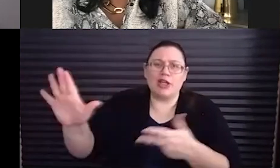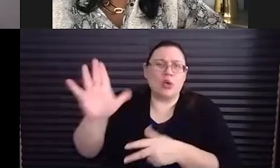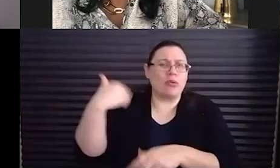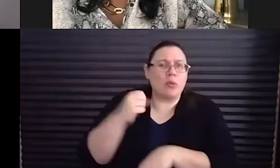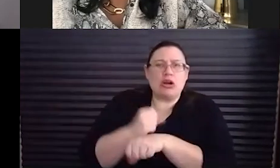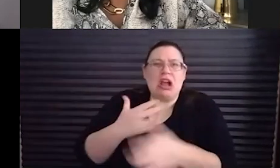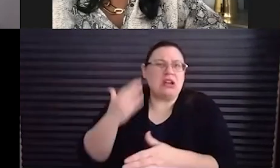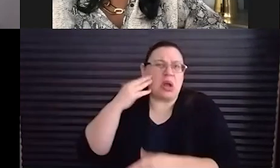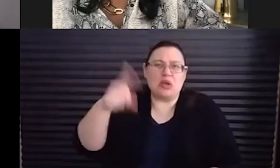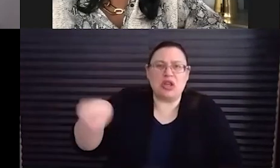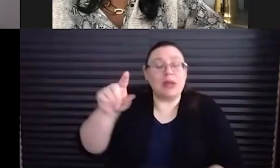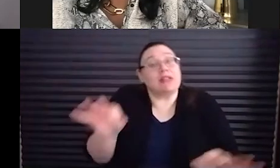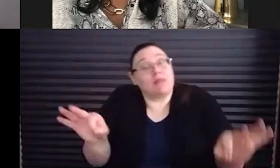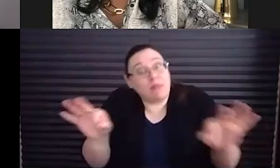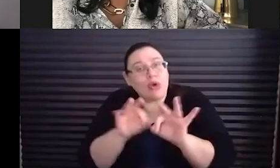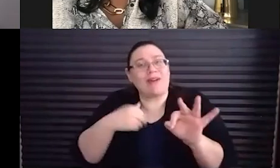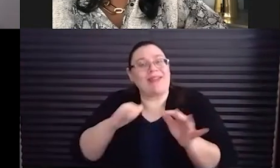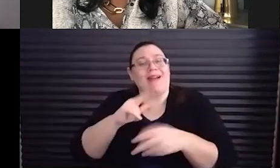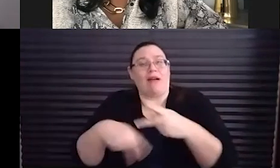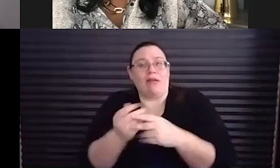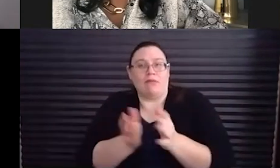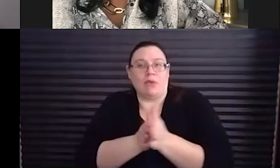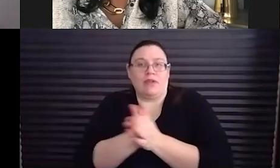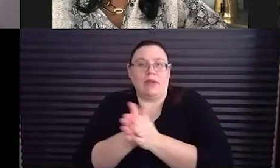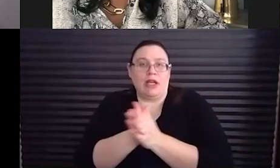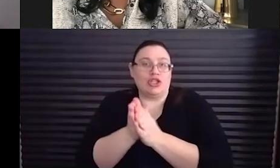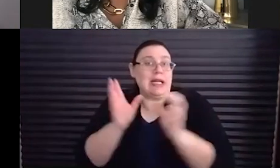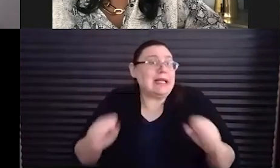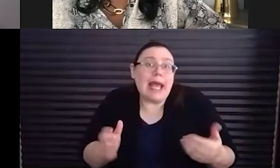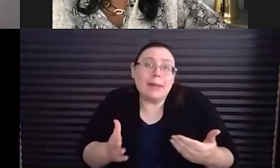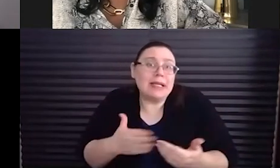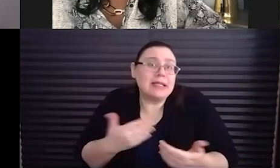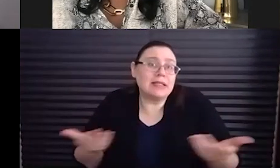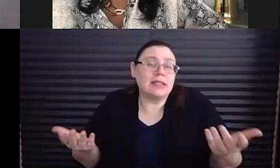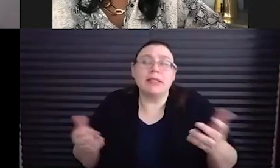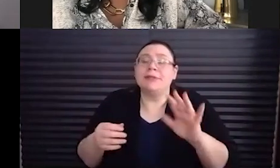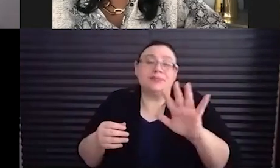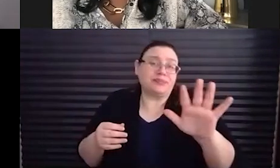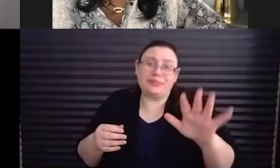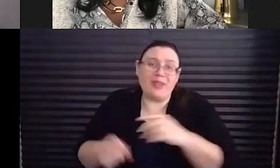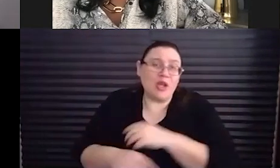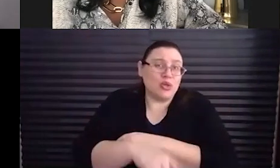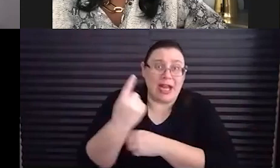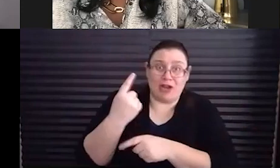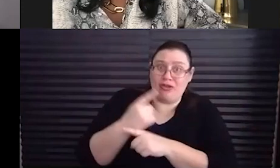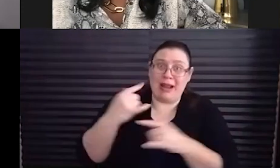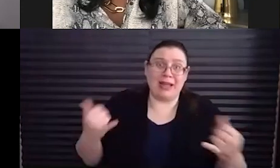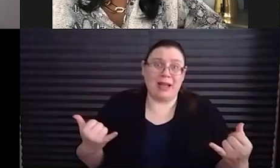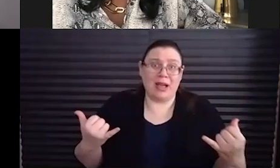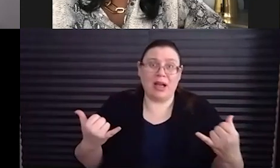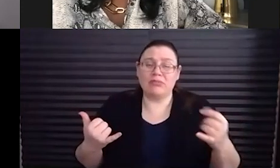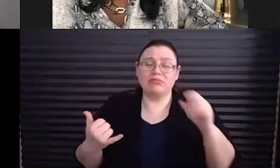to be able to have that type of motivation, because it can be easy, especially in this day and age right now. And